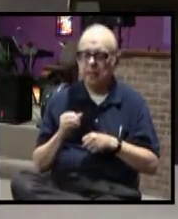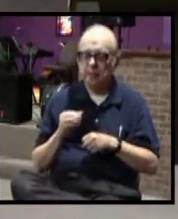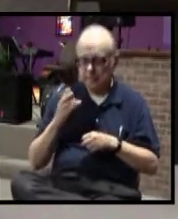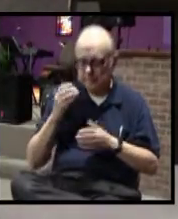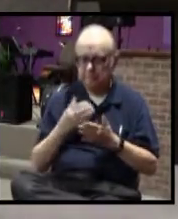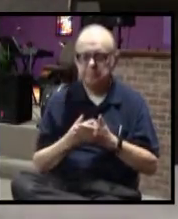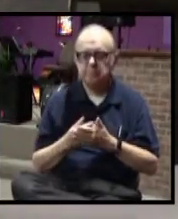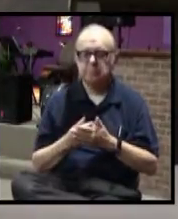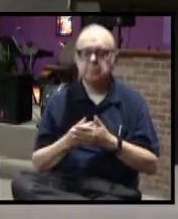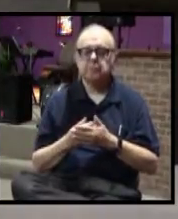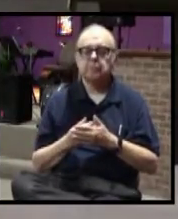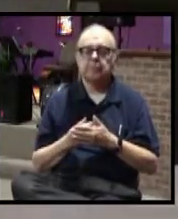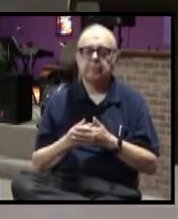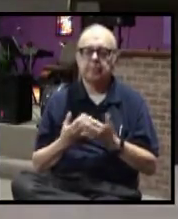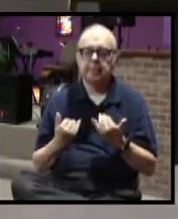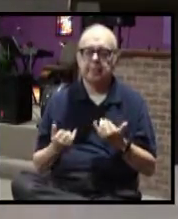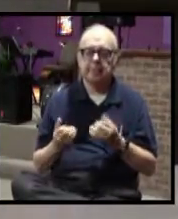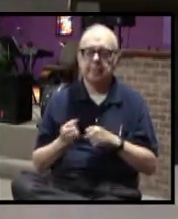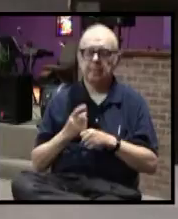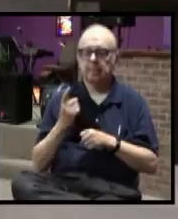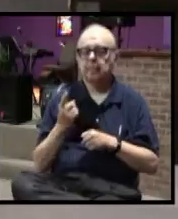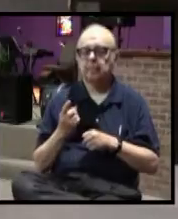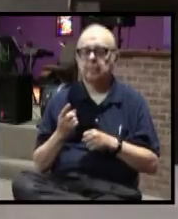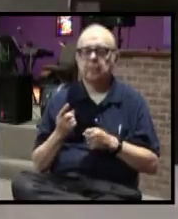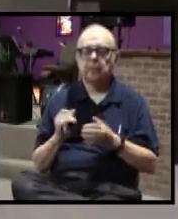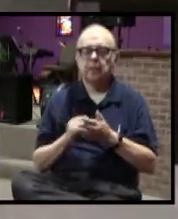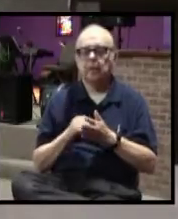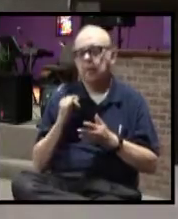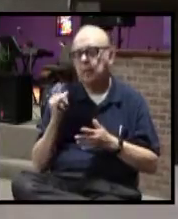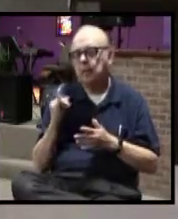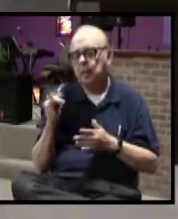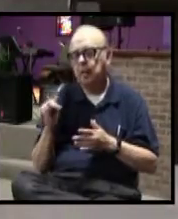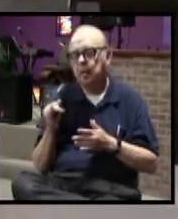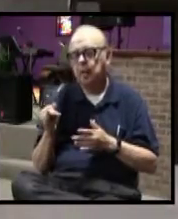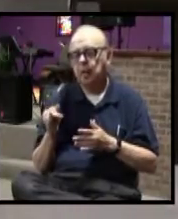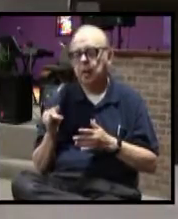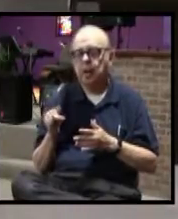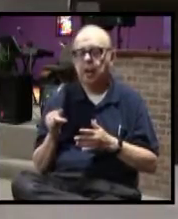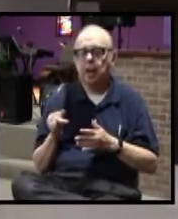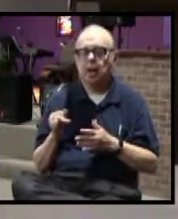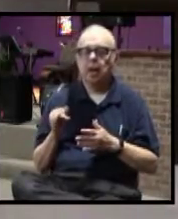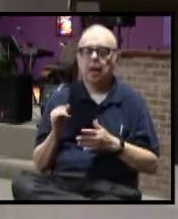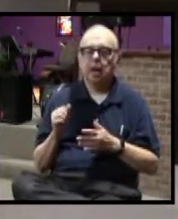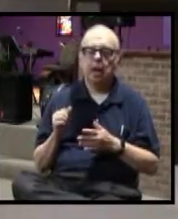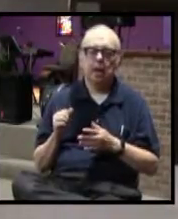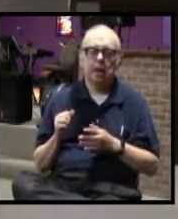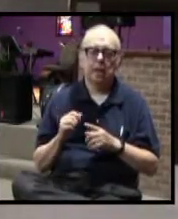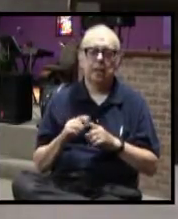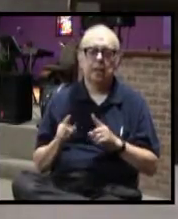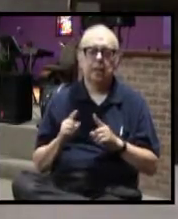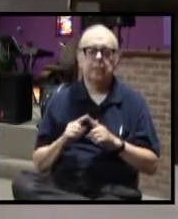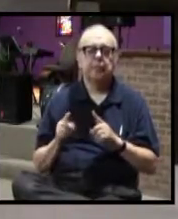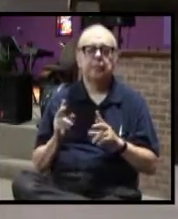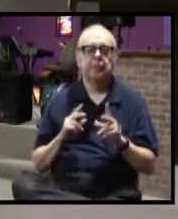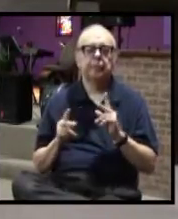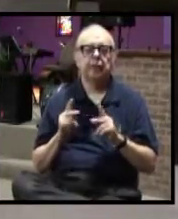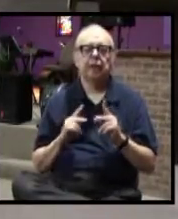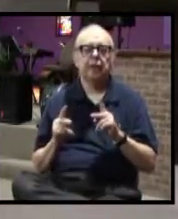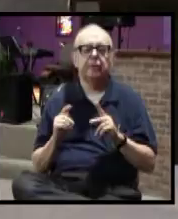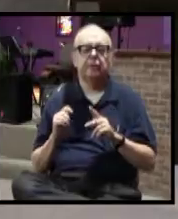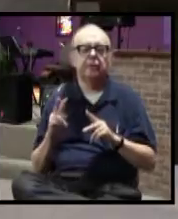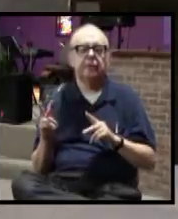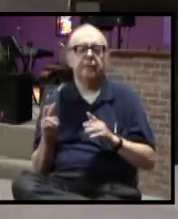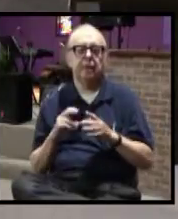to write Christopher a letter or send a care package now makes sense. This was an idea that was started by KMBZ radio personalities.